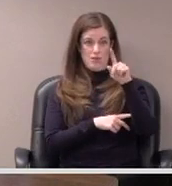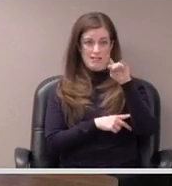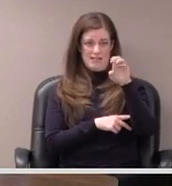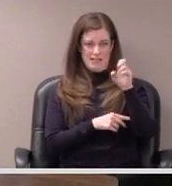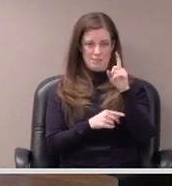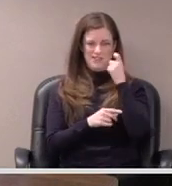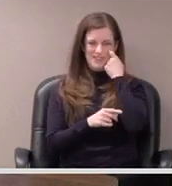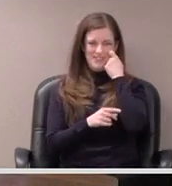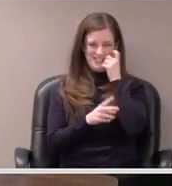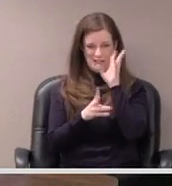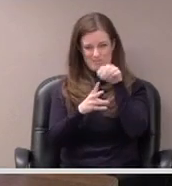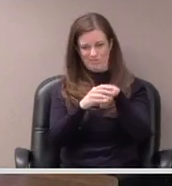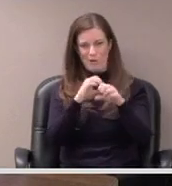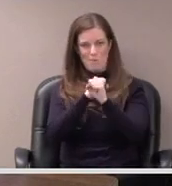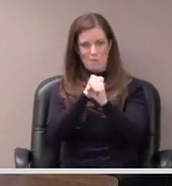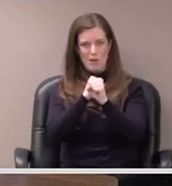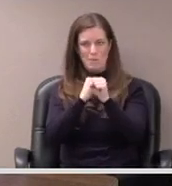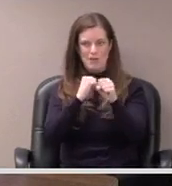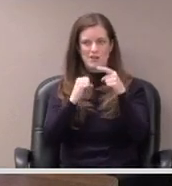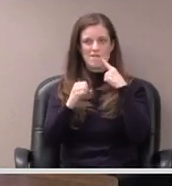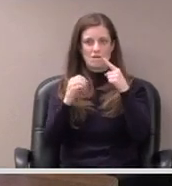special edition of Envision Equity.